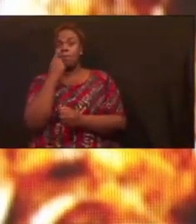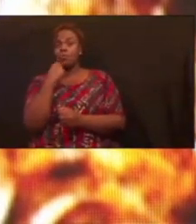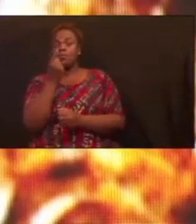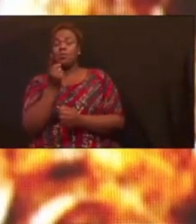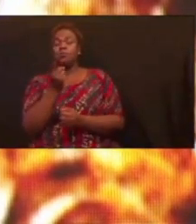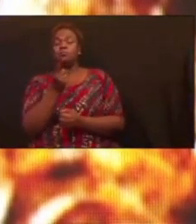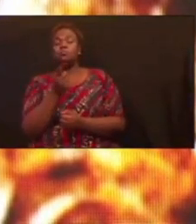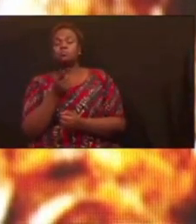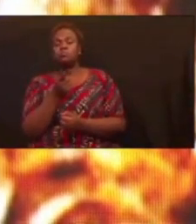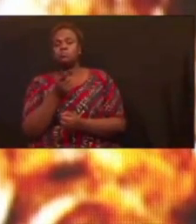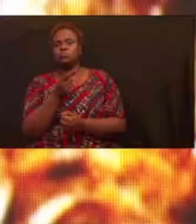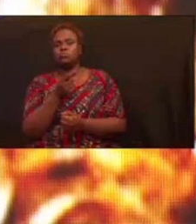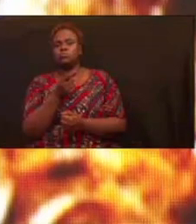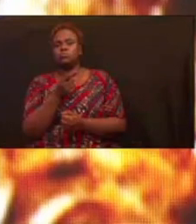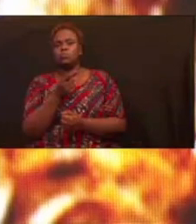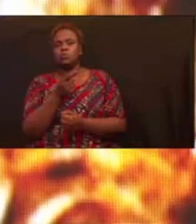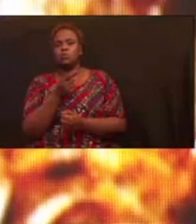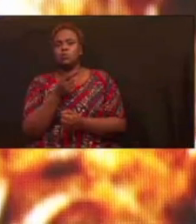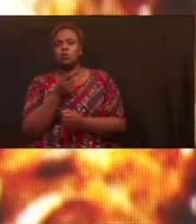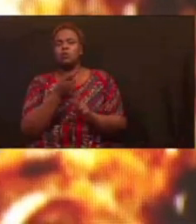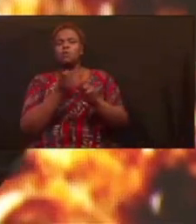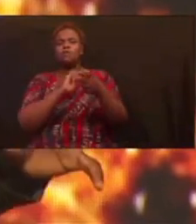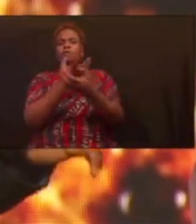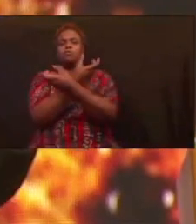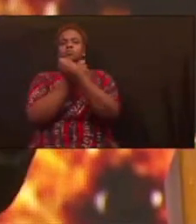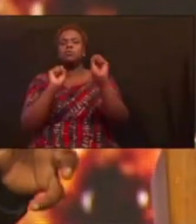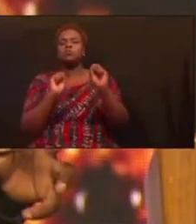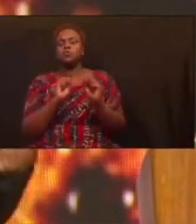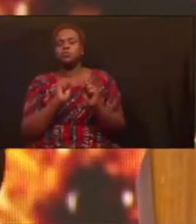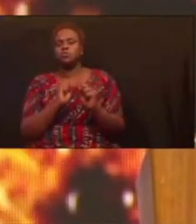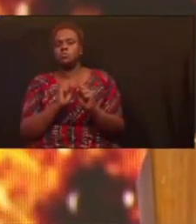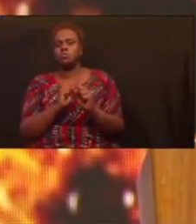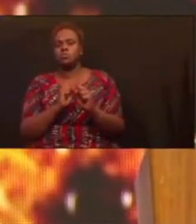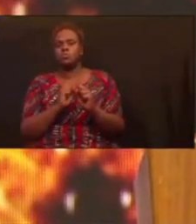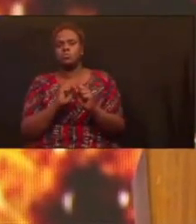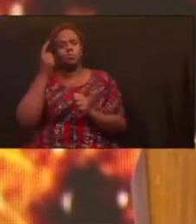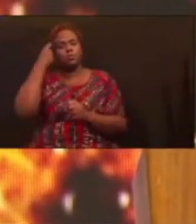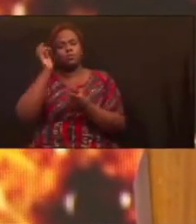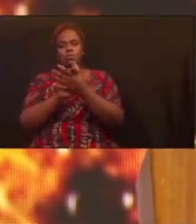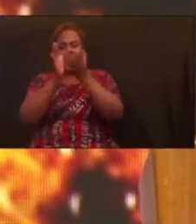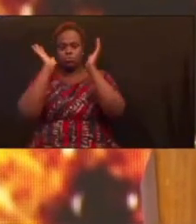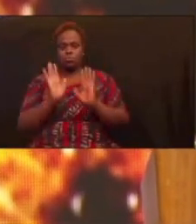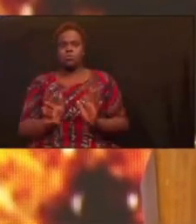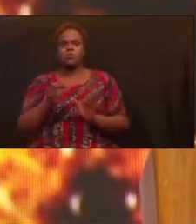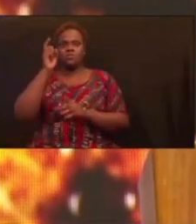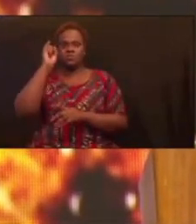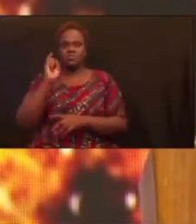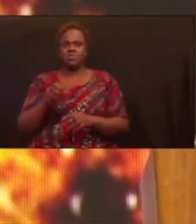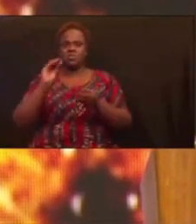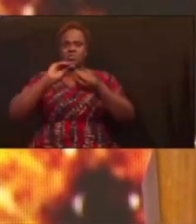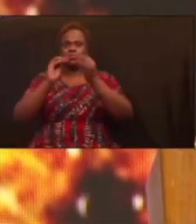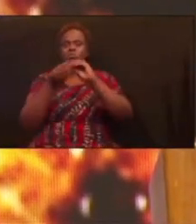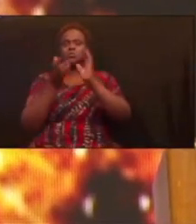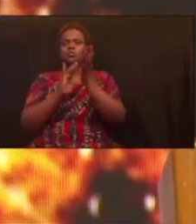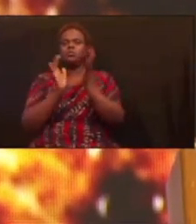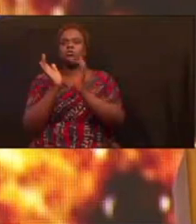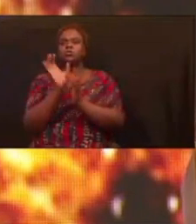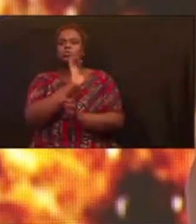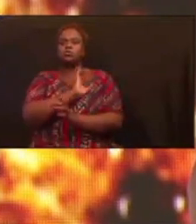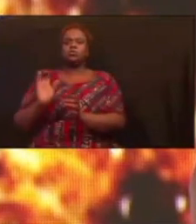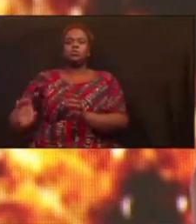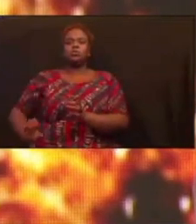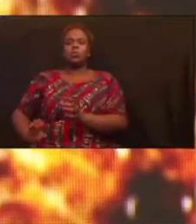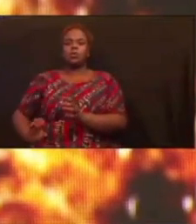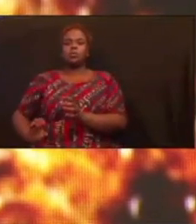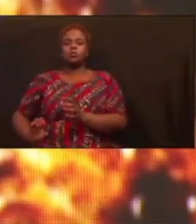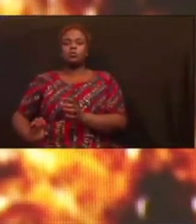made, even unto salvation. So we said that believers need to come to a point where they encounter Jesus Christ as